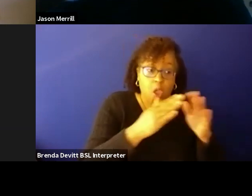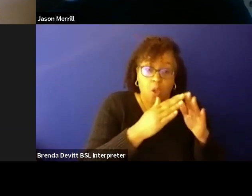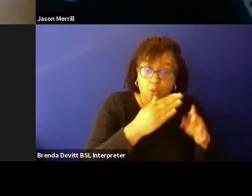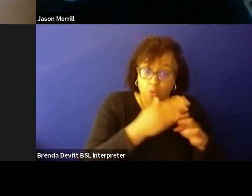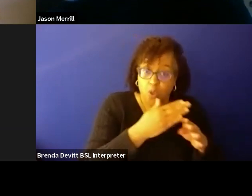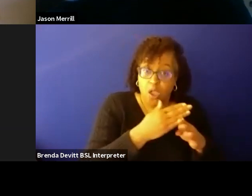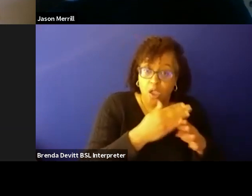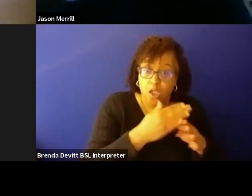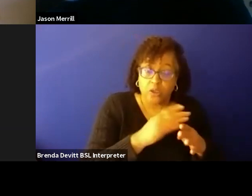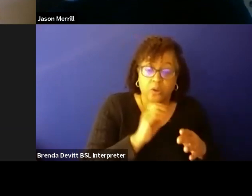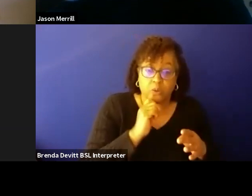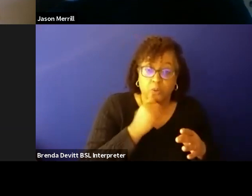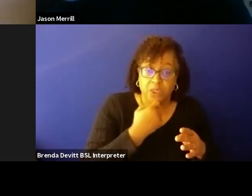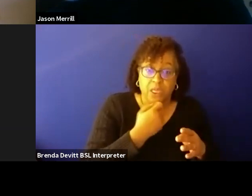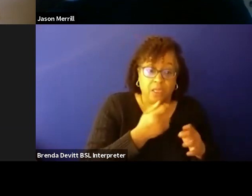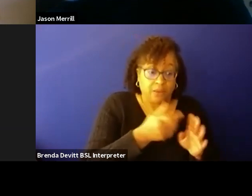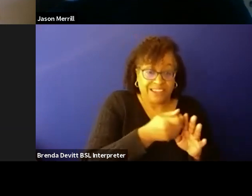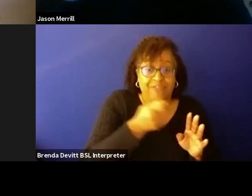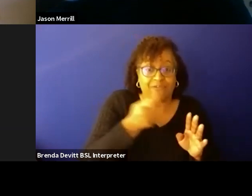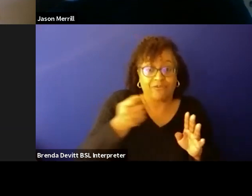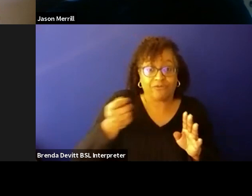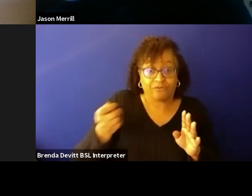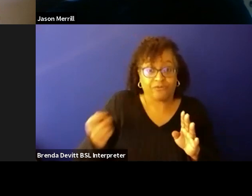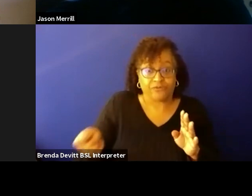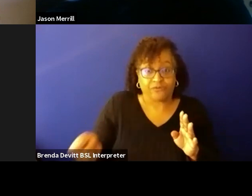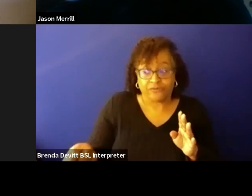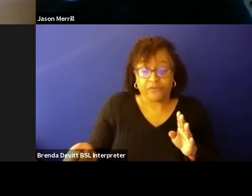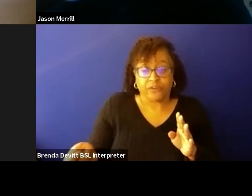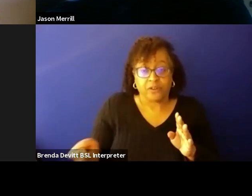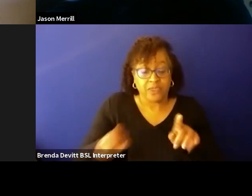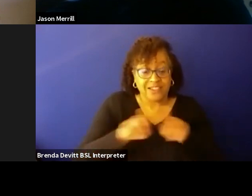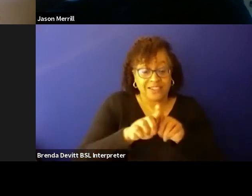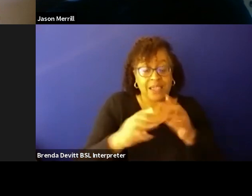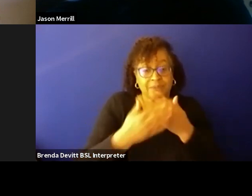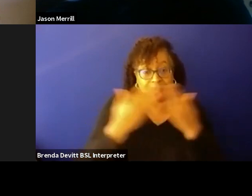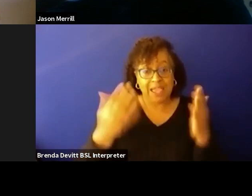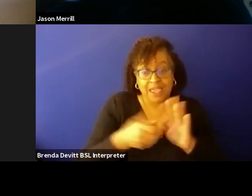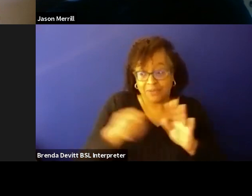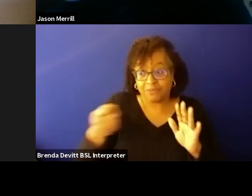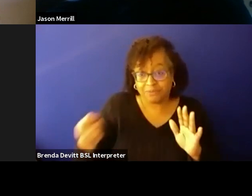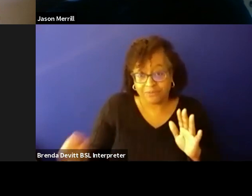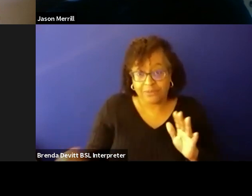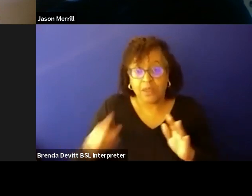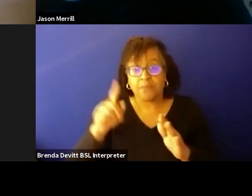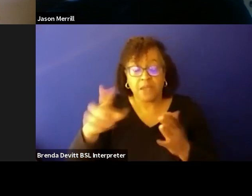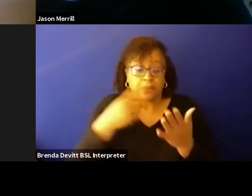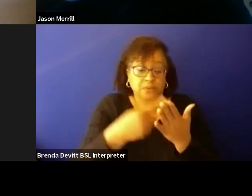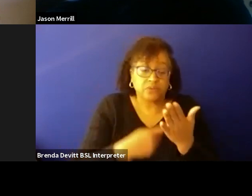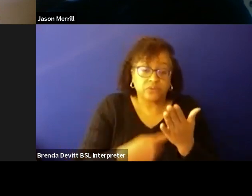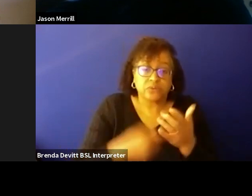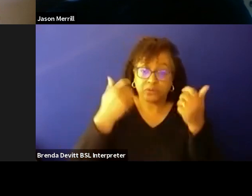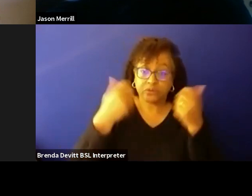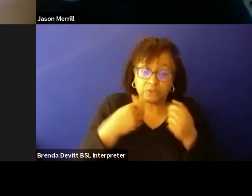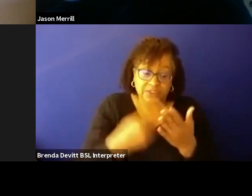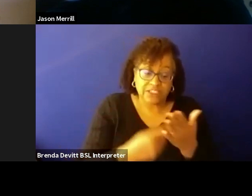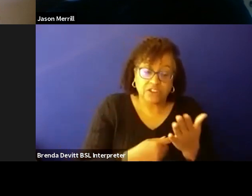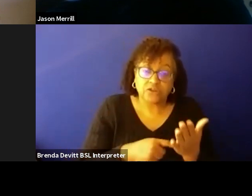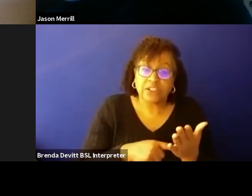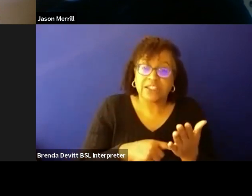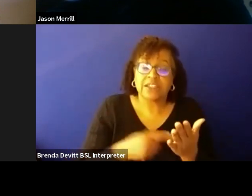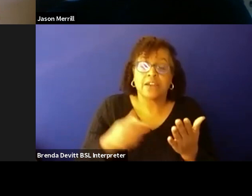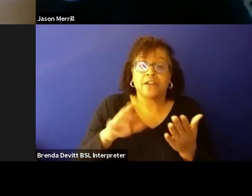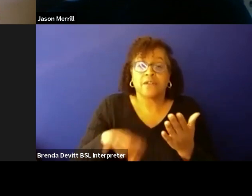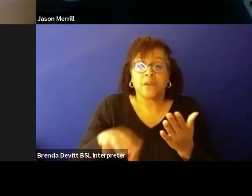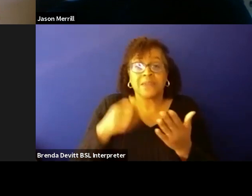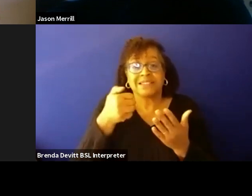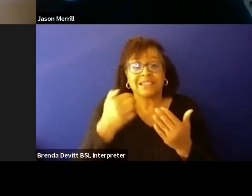Sorry about that. Yeah. Well, but the statutory requirement is after on the 6th day. From the 6th